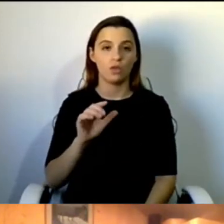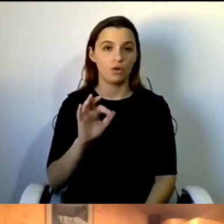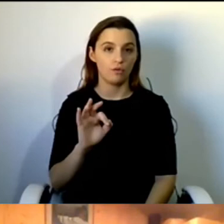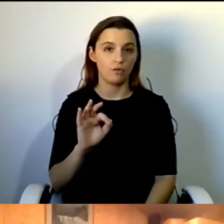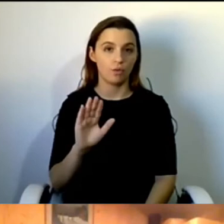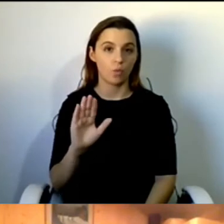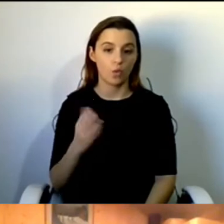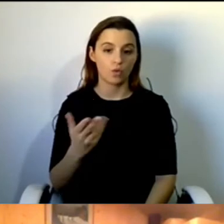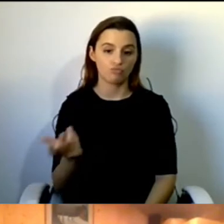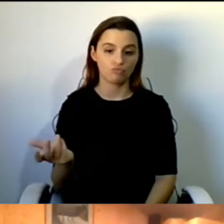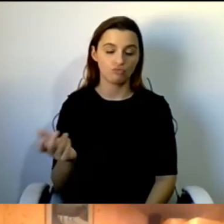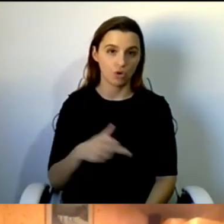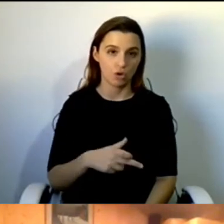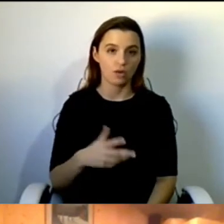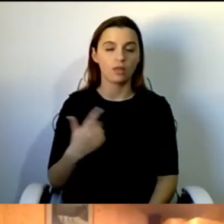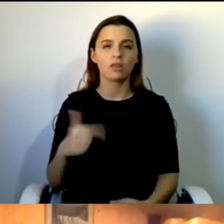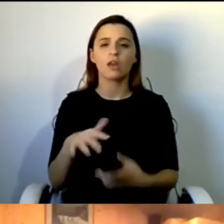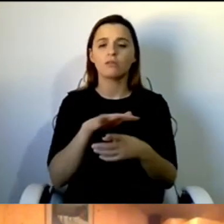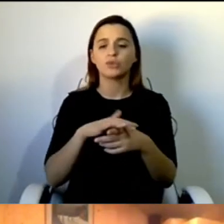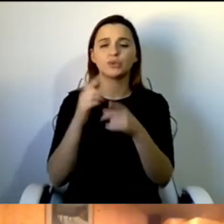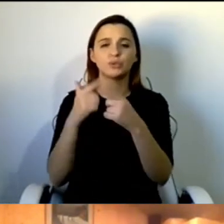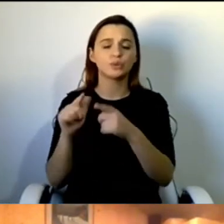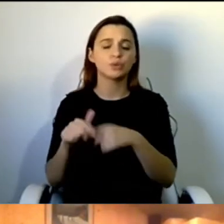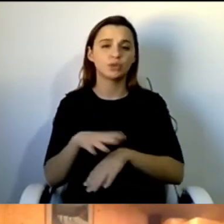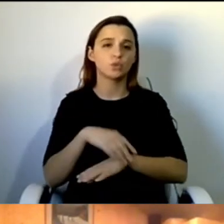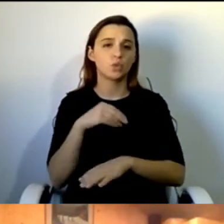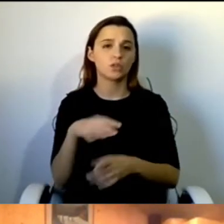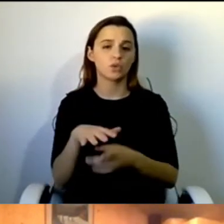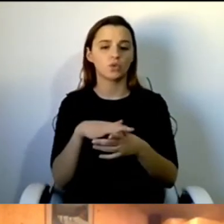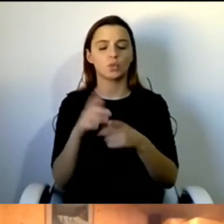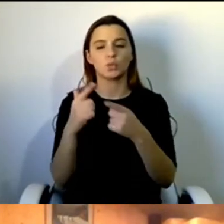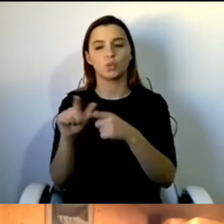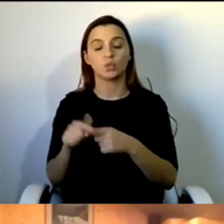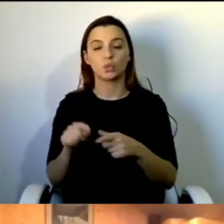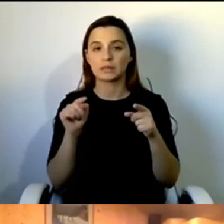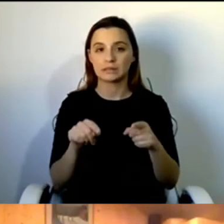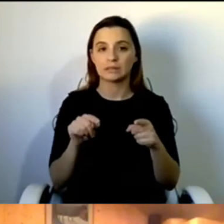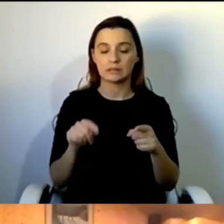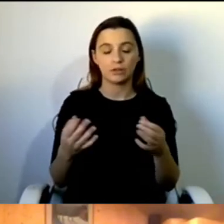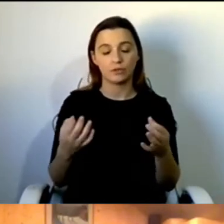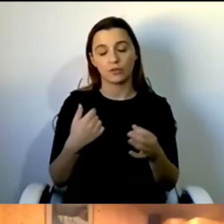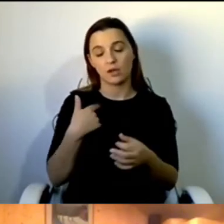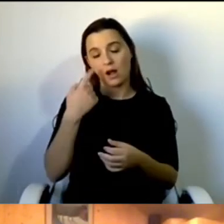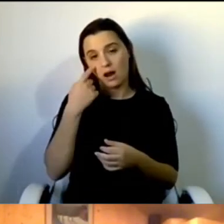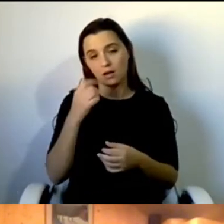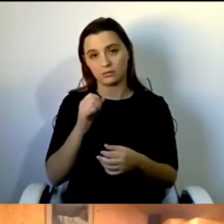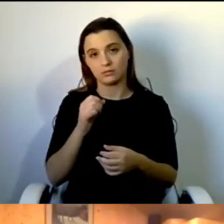different. These kind of things that I lived in was anyway better than it was in a lot of other local